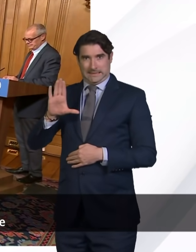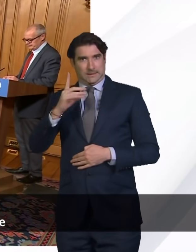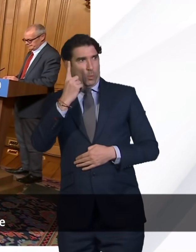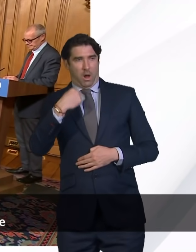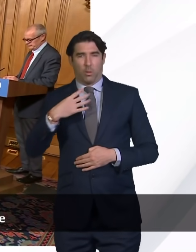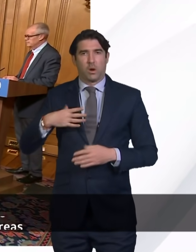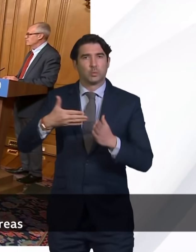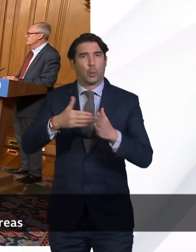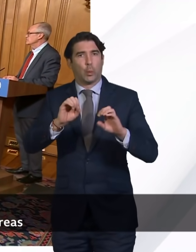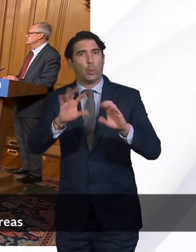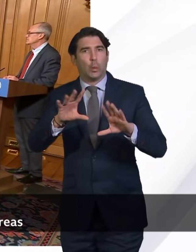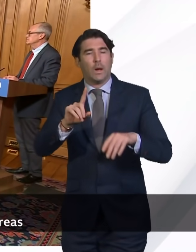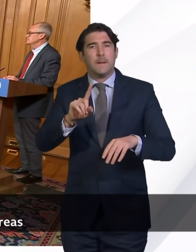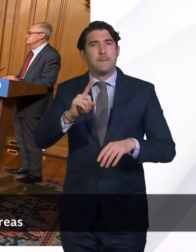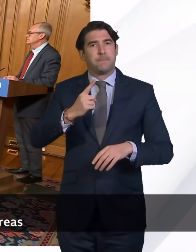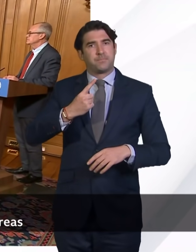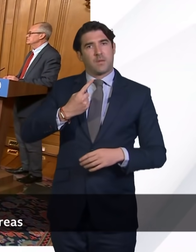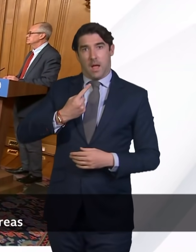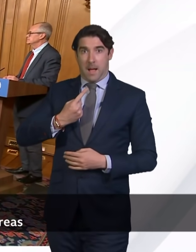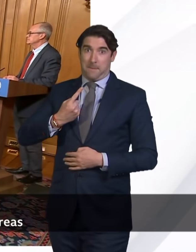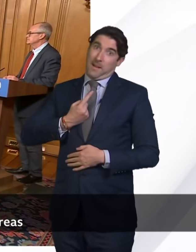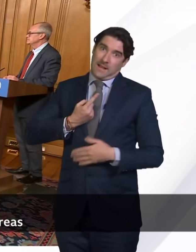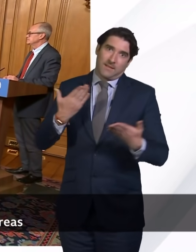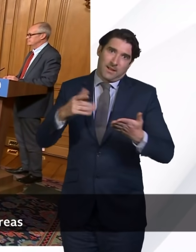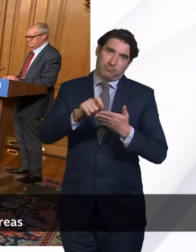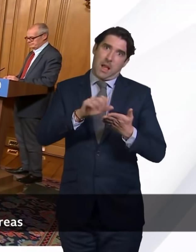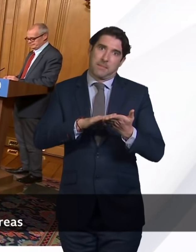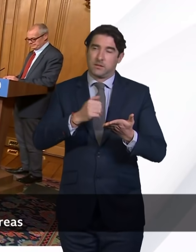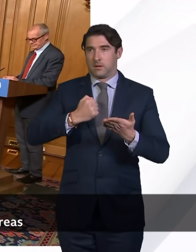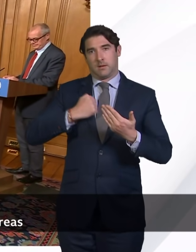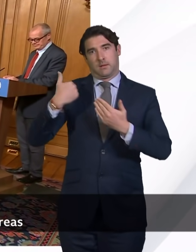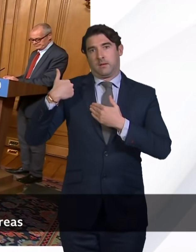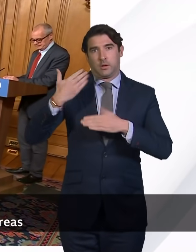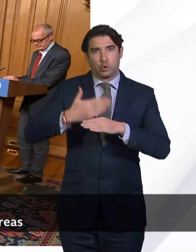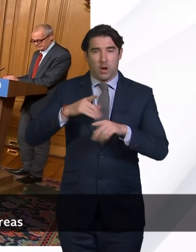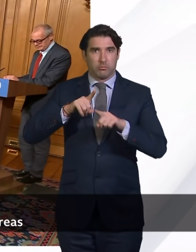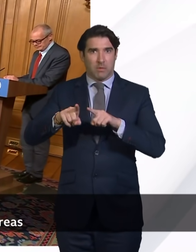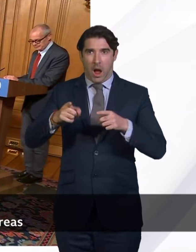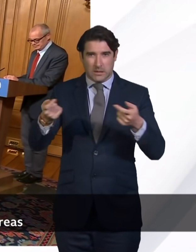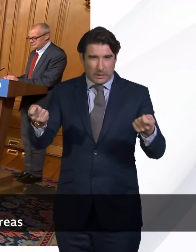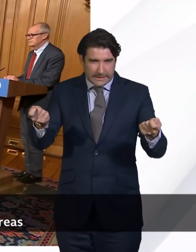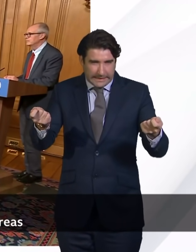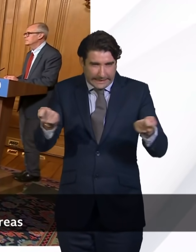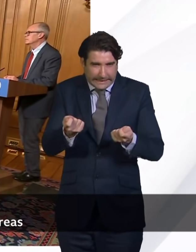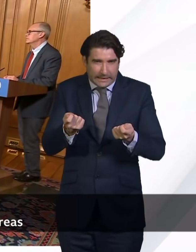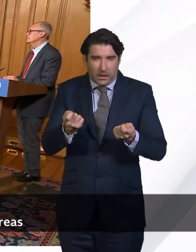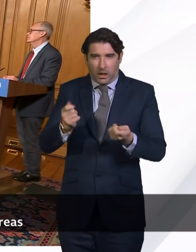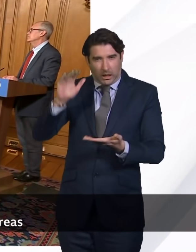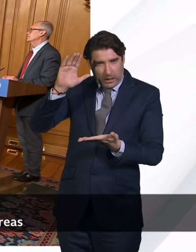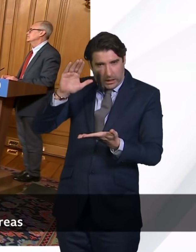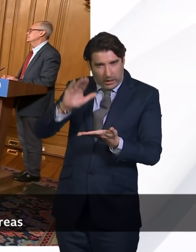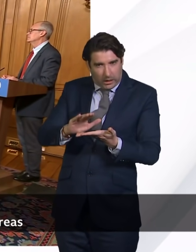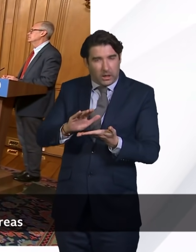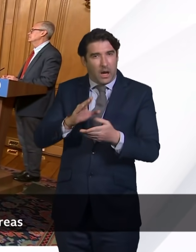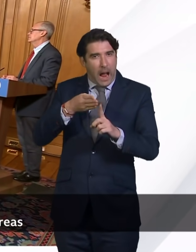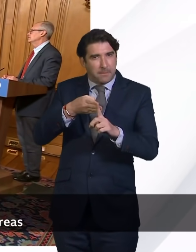as somebody trying to get this disease down across the whole country is I do think that it is possible that there is a difference, Robert, now